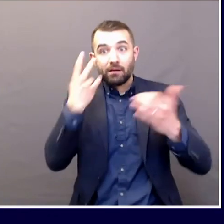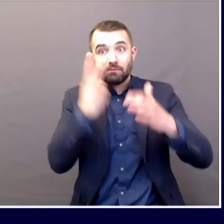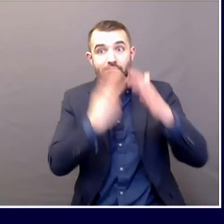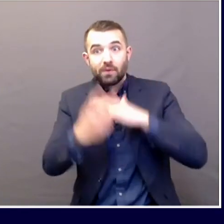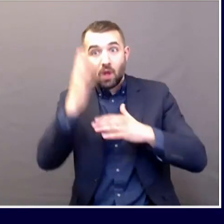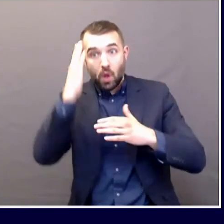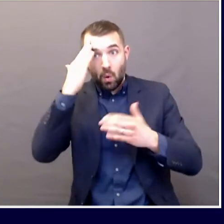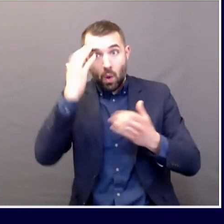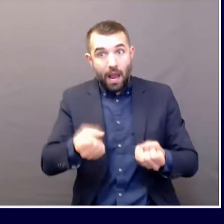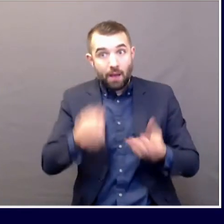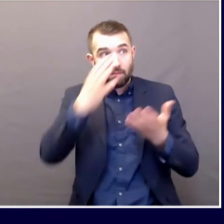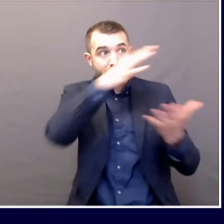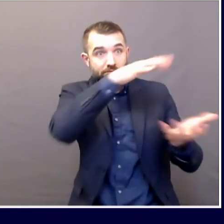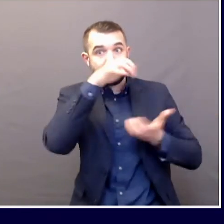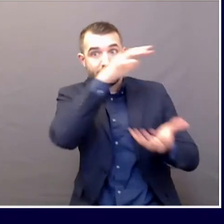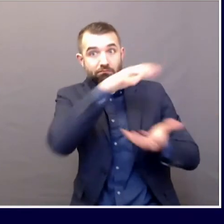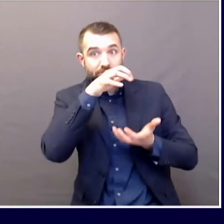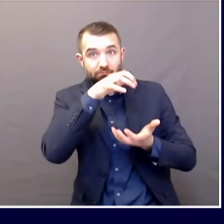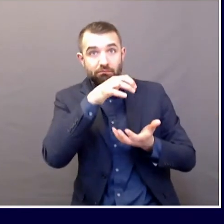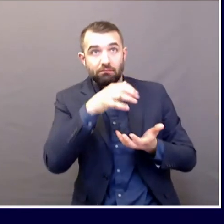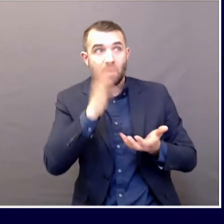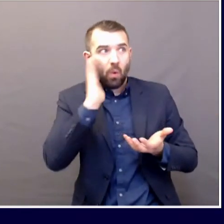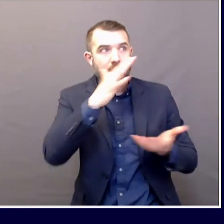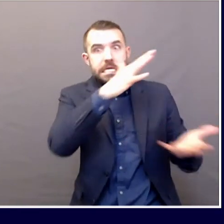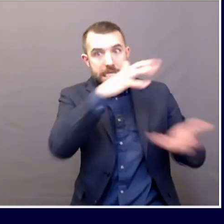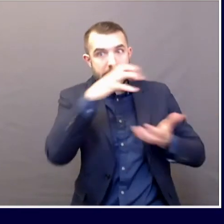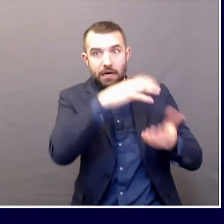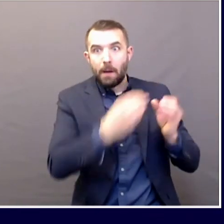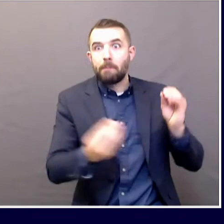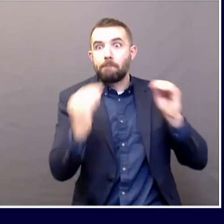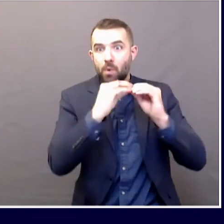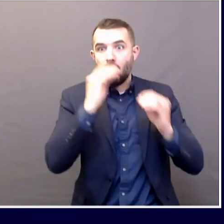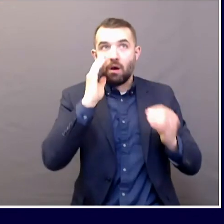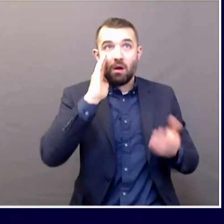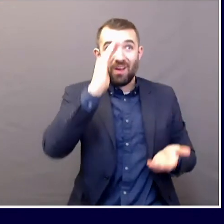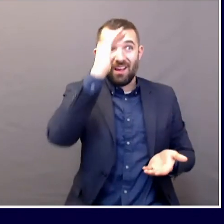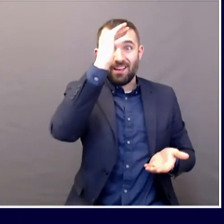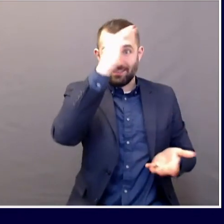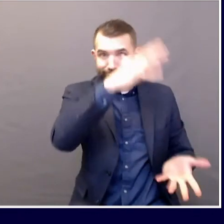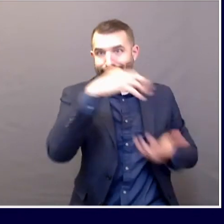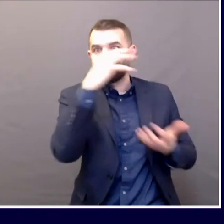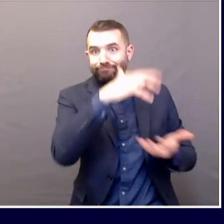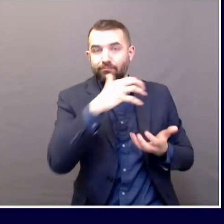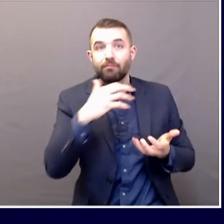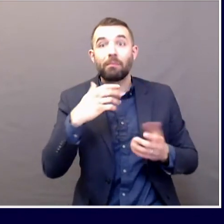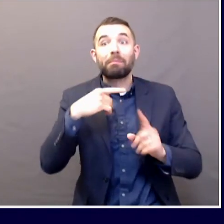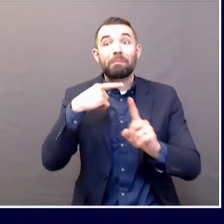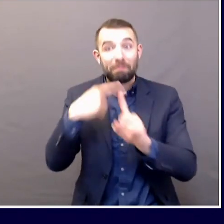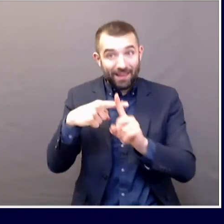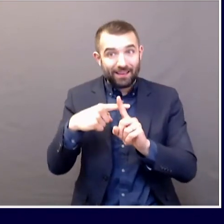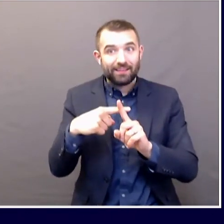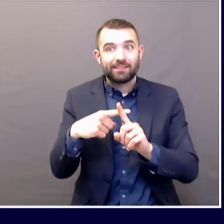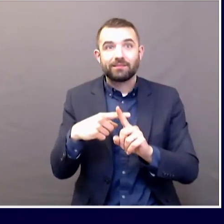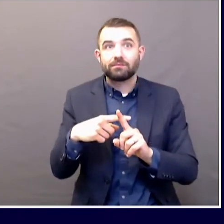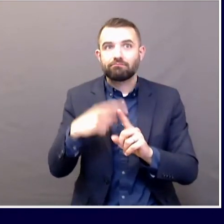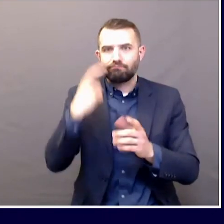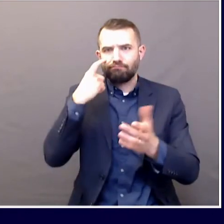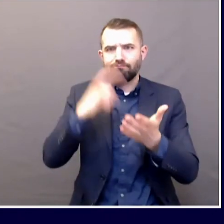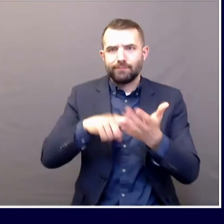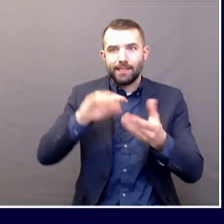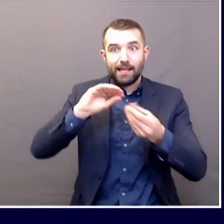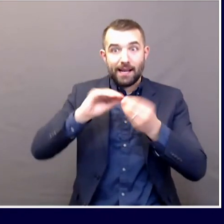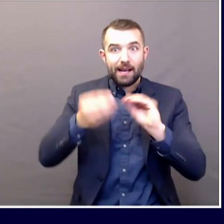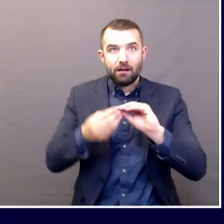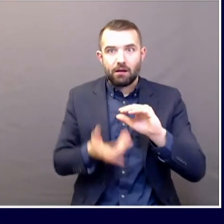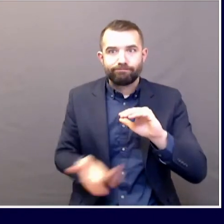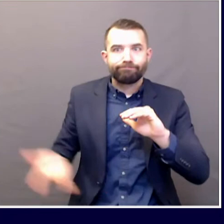what the supply of vaccine coming into the state will be, as well as increases that have been happening, we now